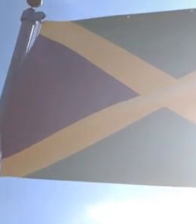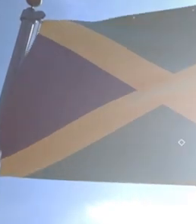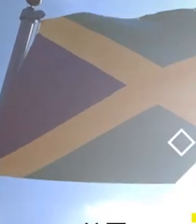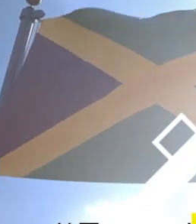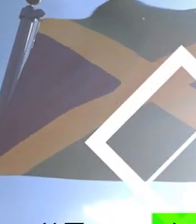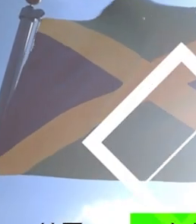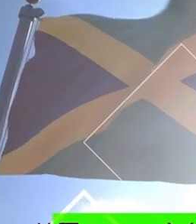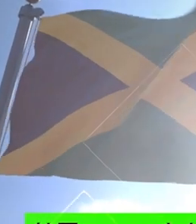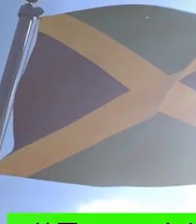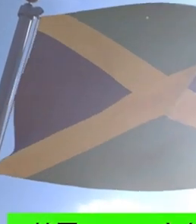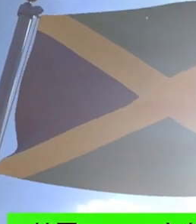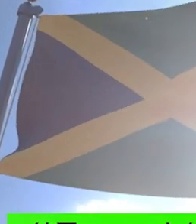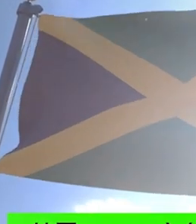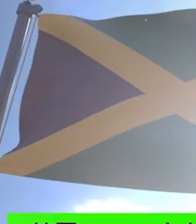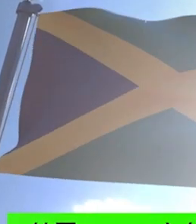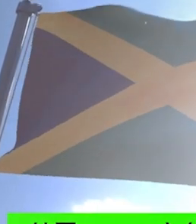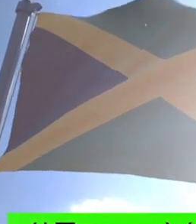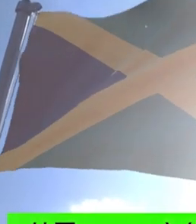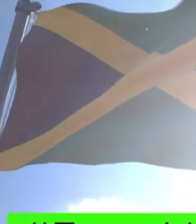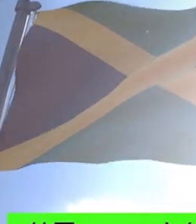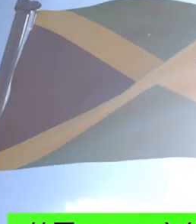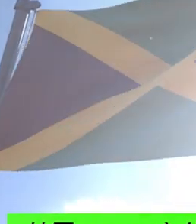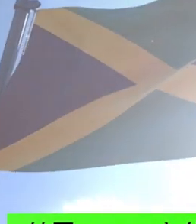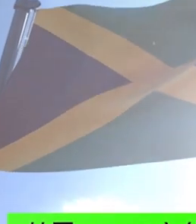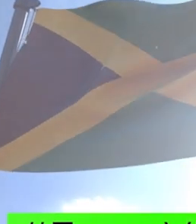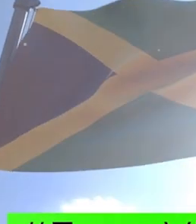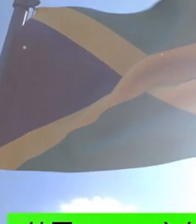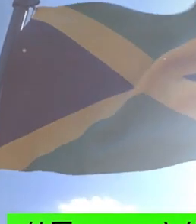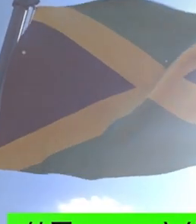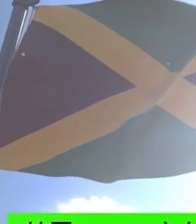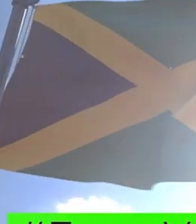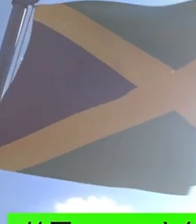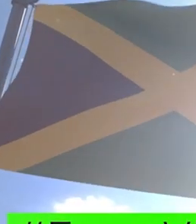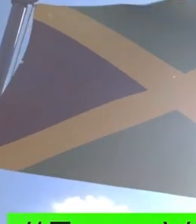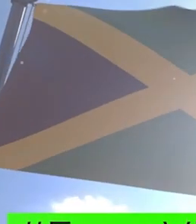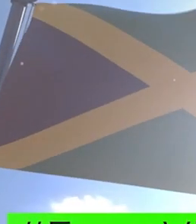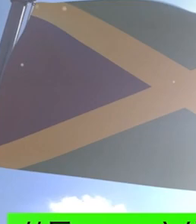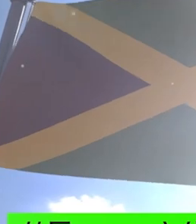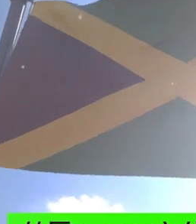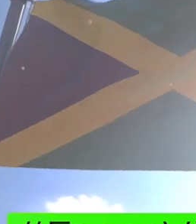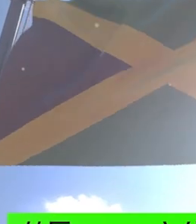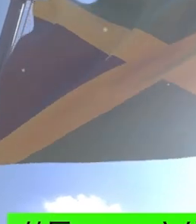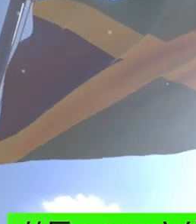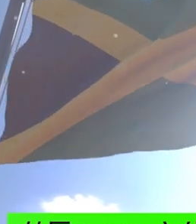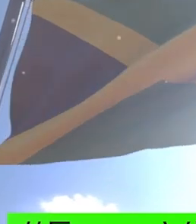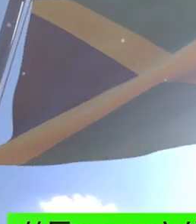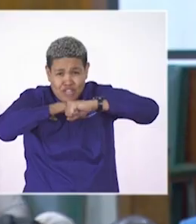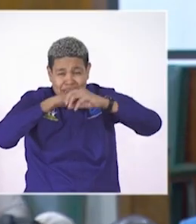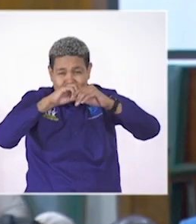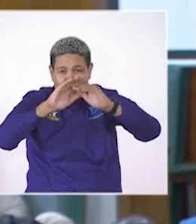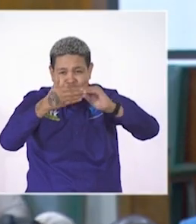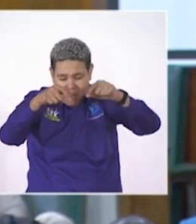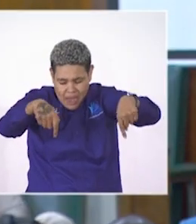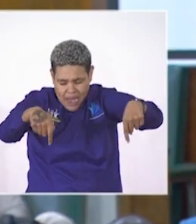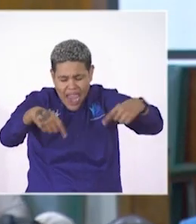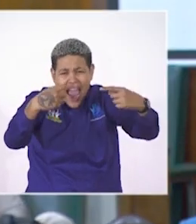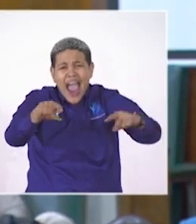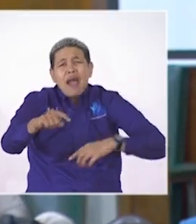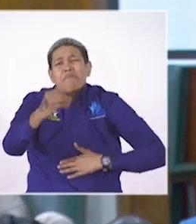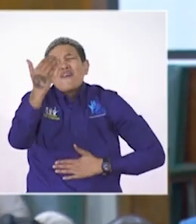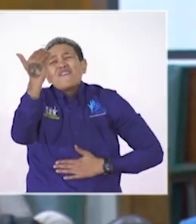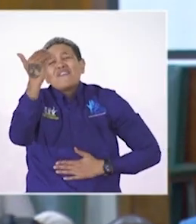The following is an excerpt from the 2023-2024 budget presentation by Prime Minister the Most Honourable Andrew Holness.